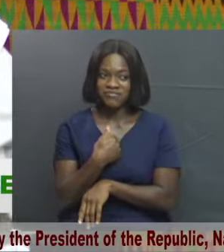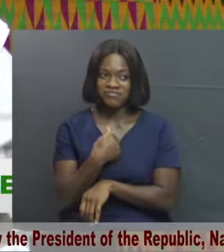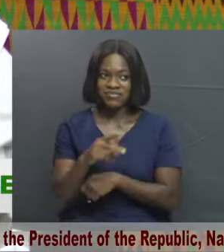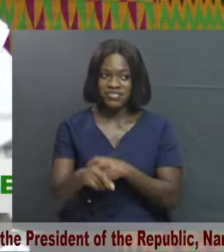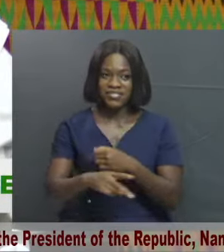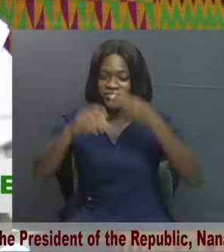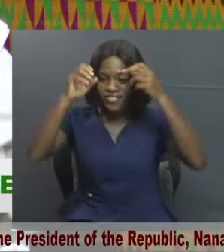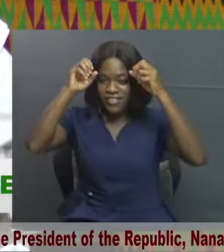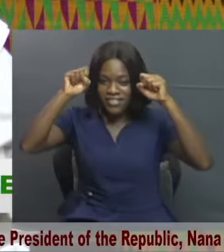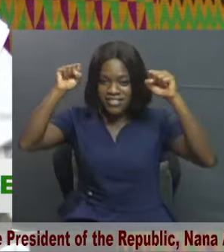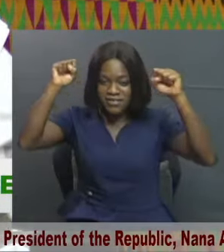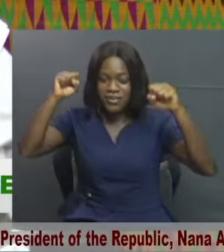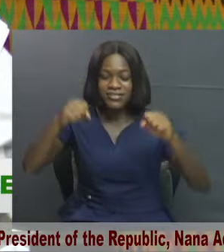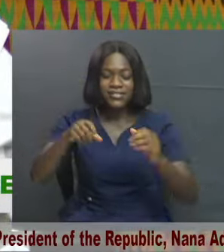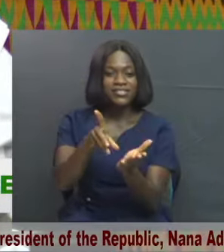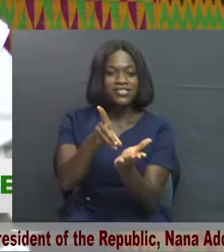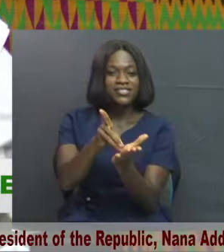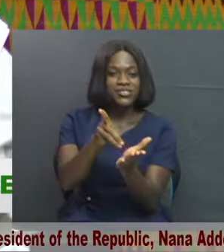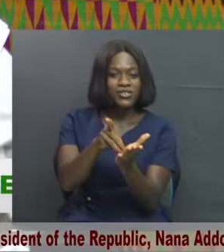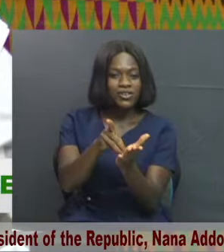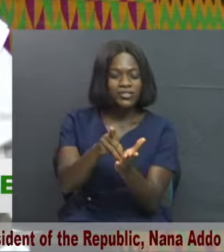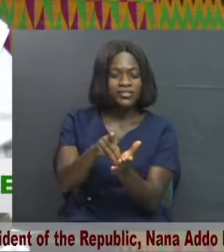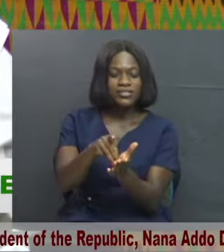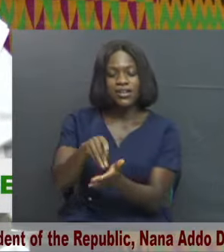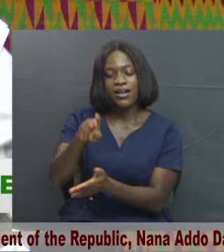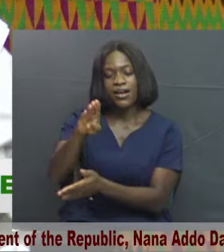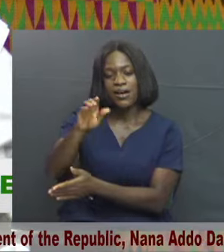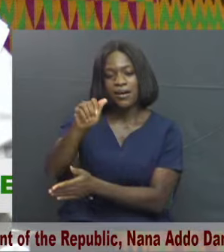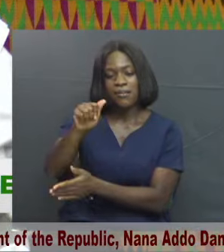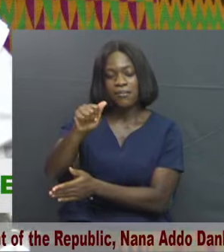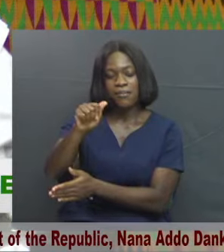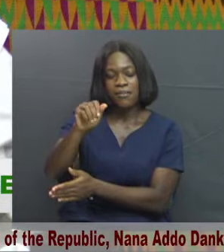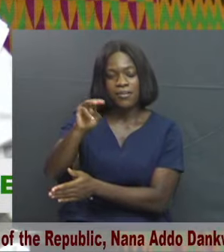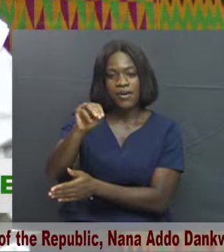vice president Dr mahamudu